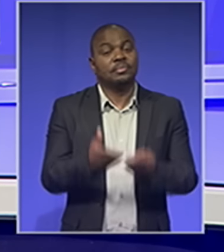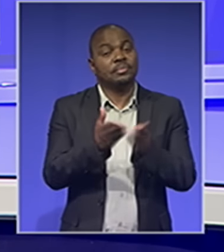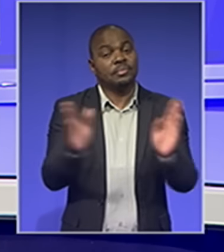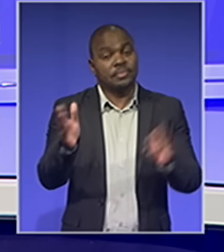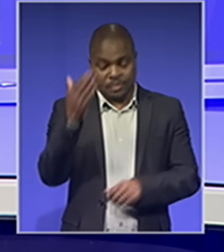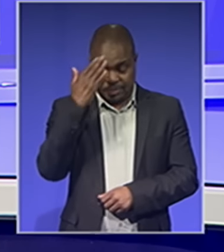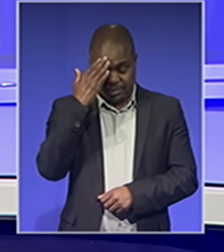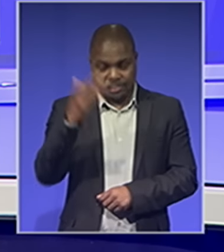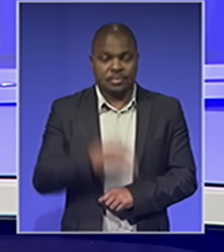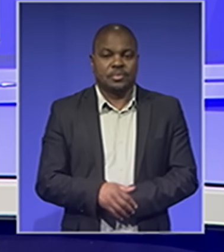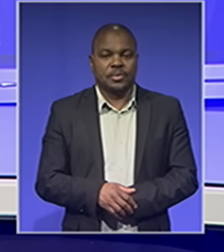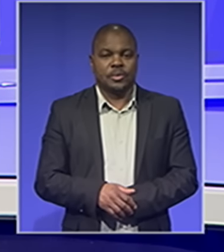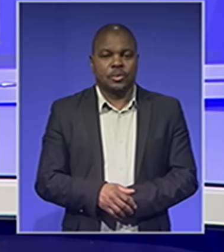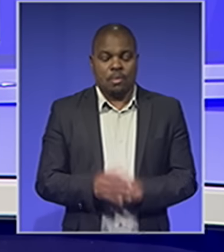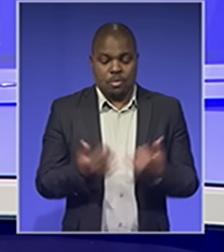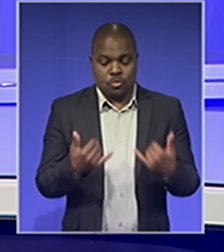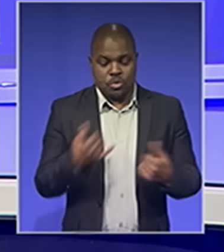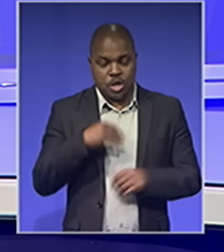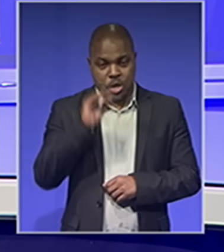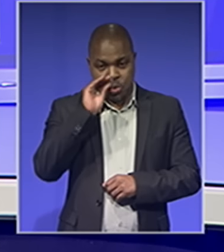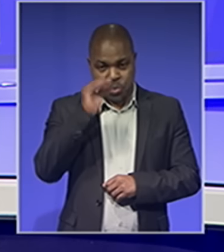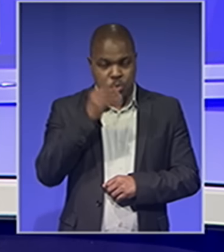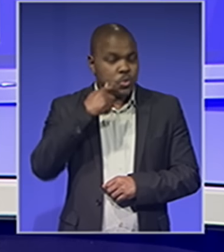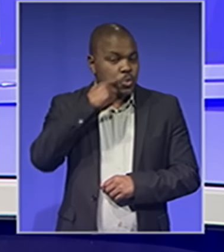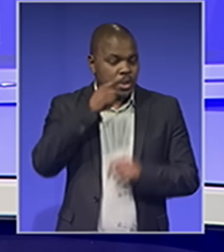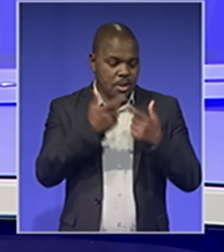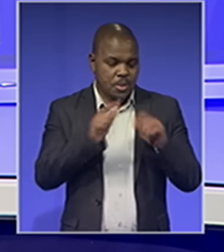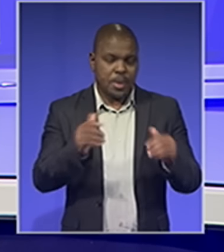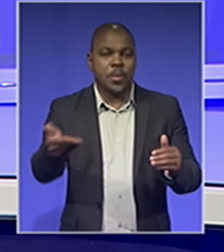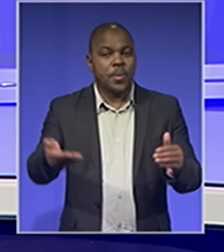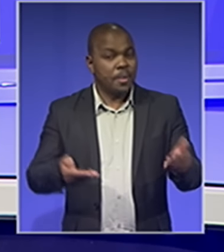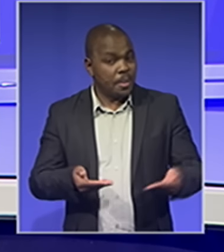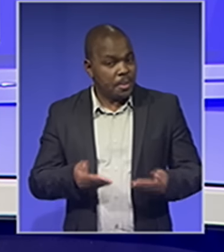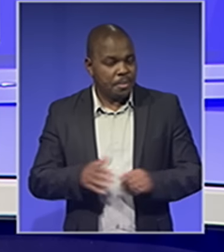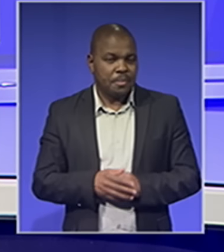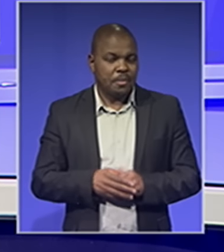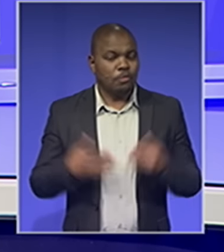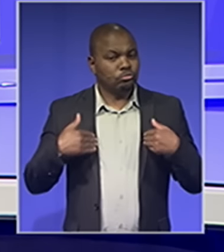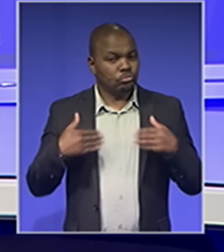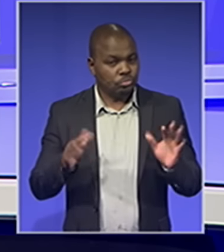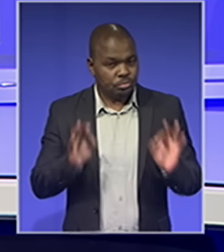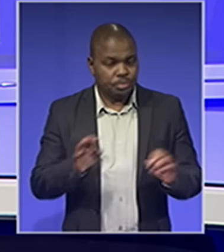Mogaetsho madume wa mogetso mo kgasong ya rona ya dikgang tsa Setswana tla re diale.